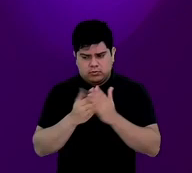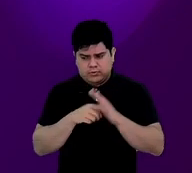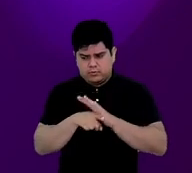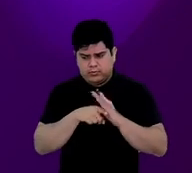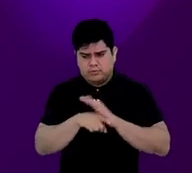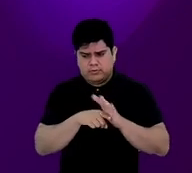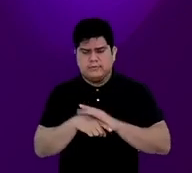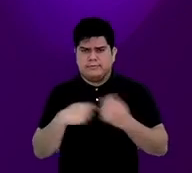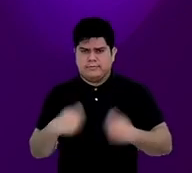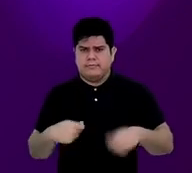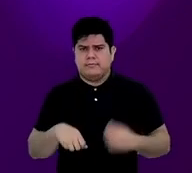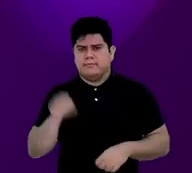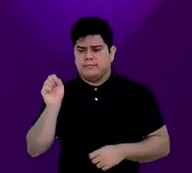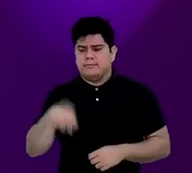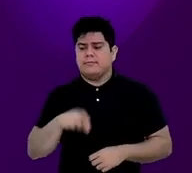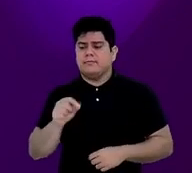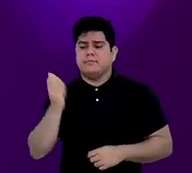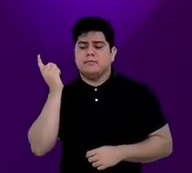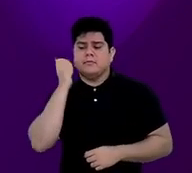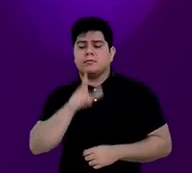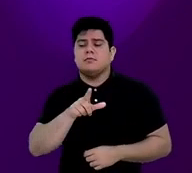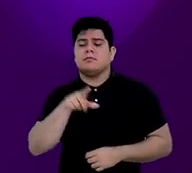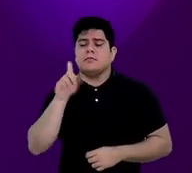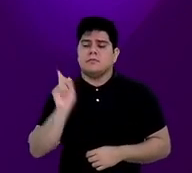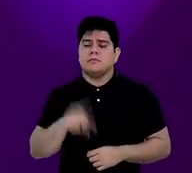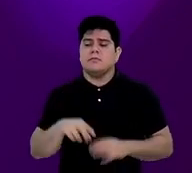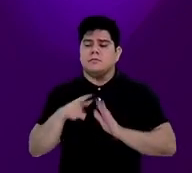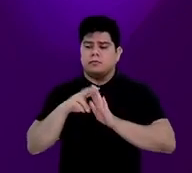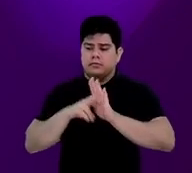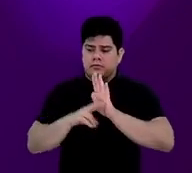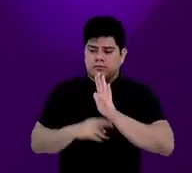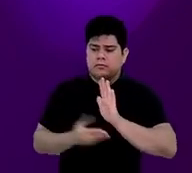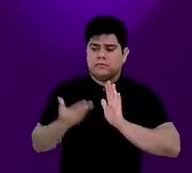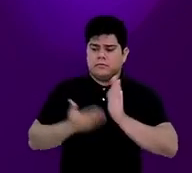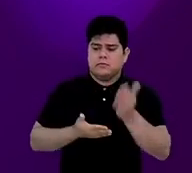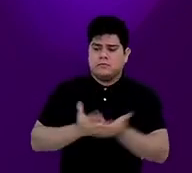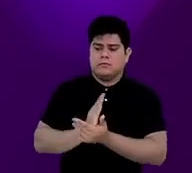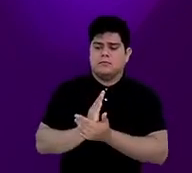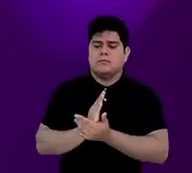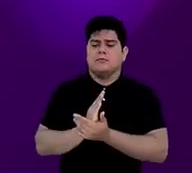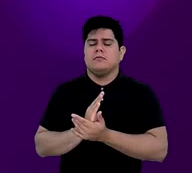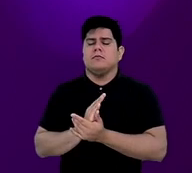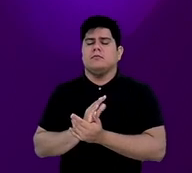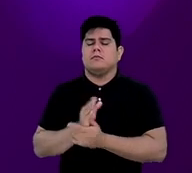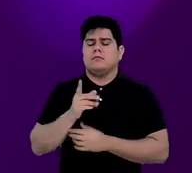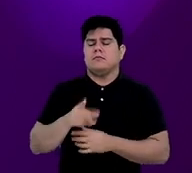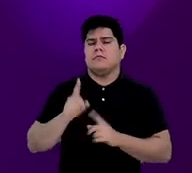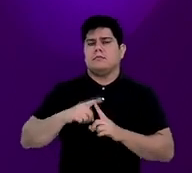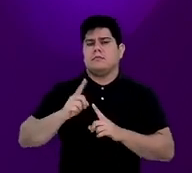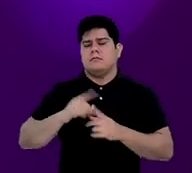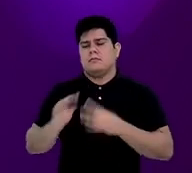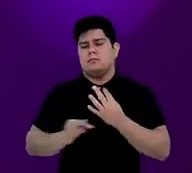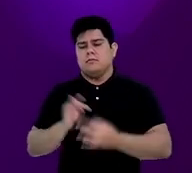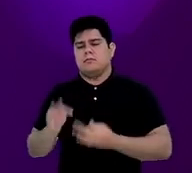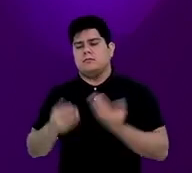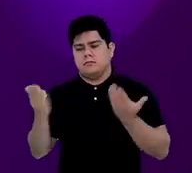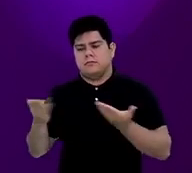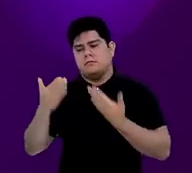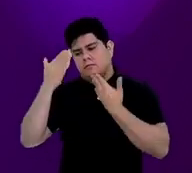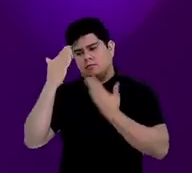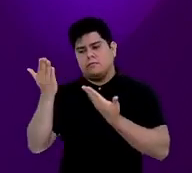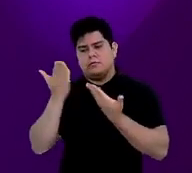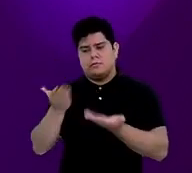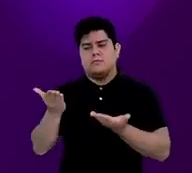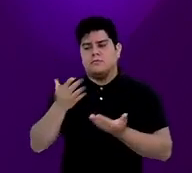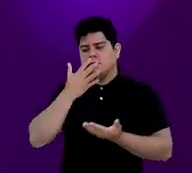So that's my lot. Here's the acknowledgements. It's a while ago that I had my lab, but